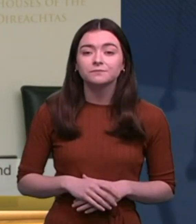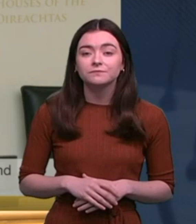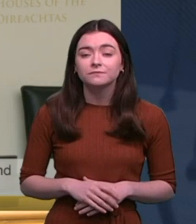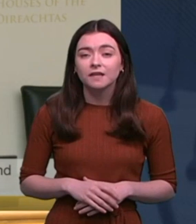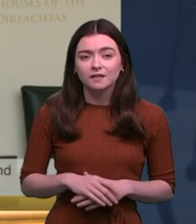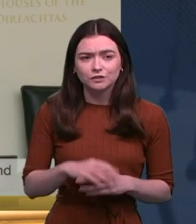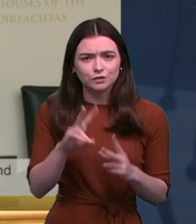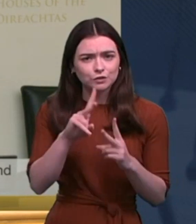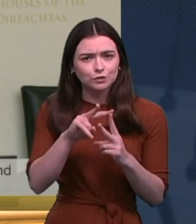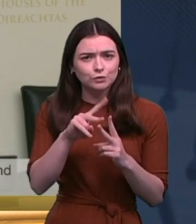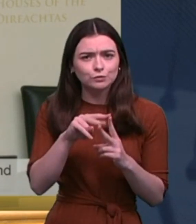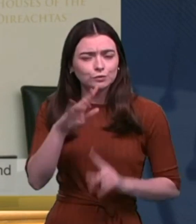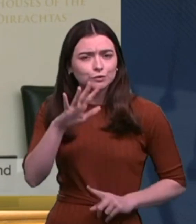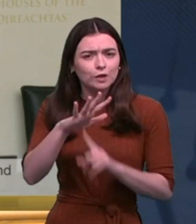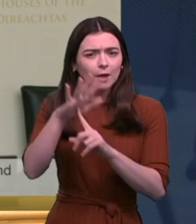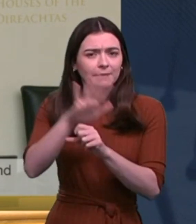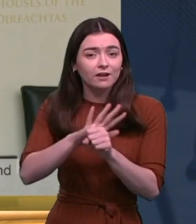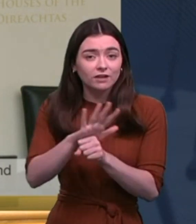of priority areas.